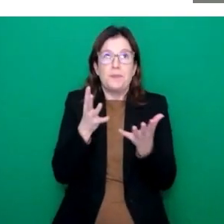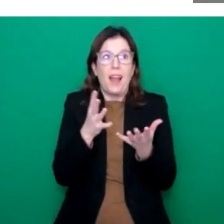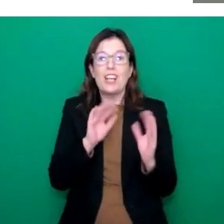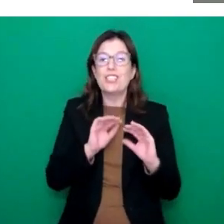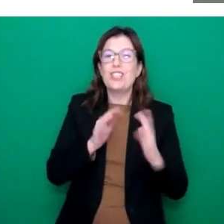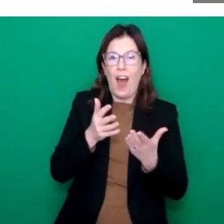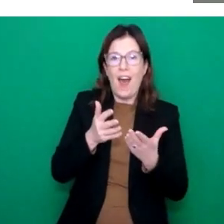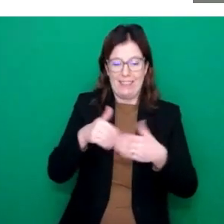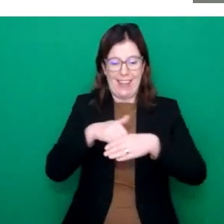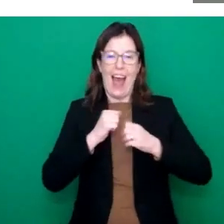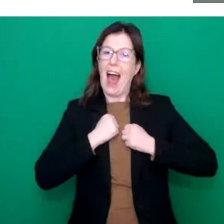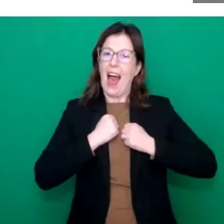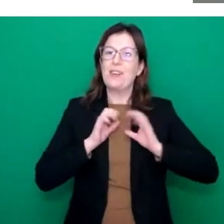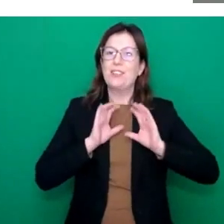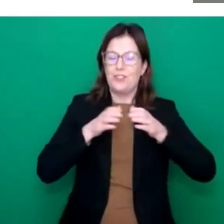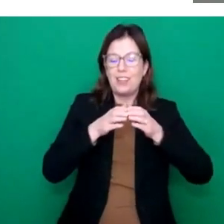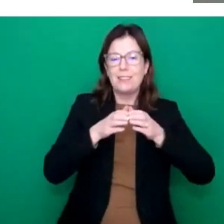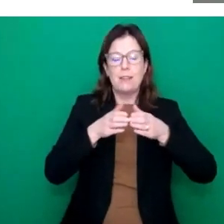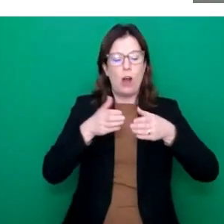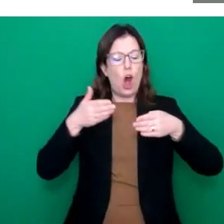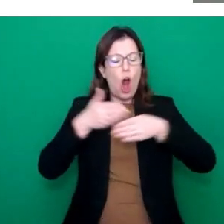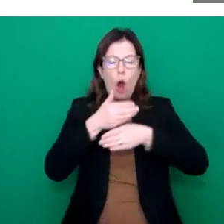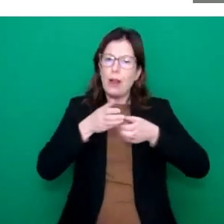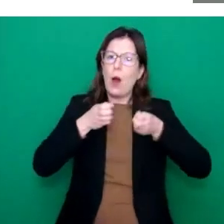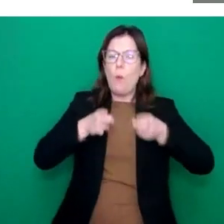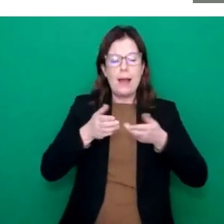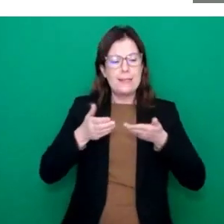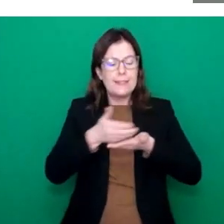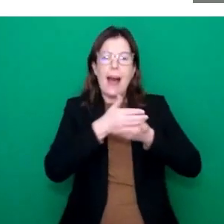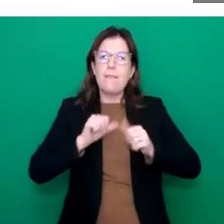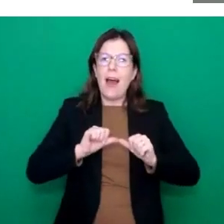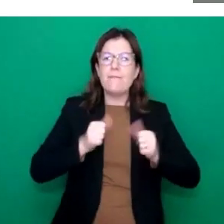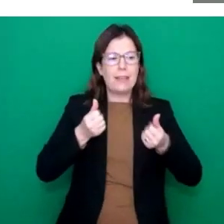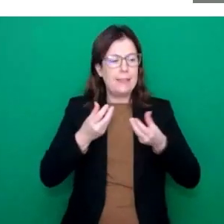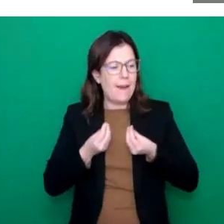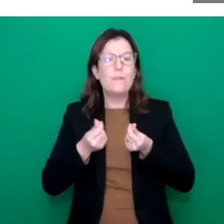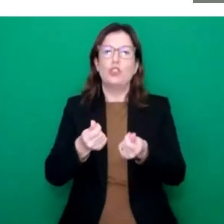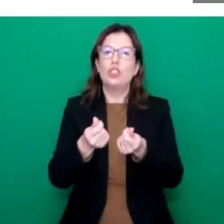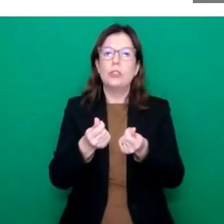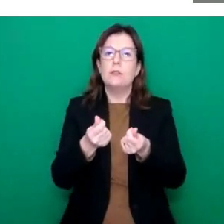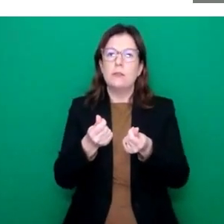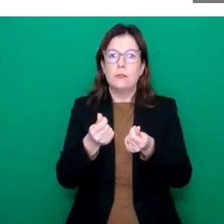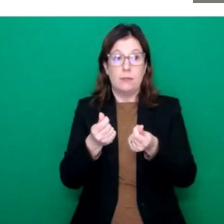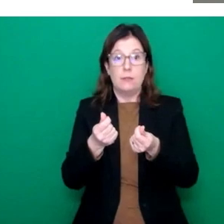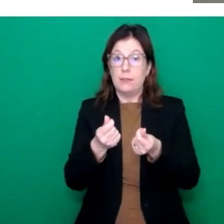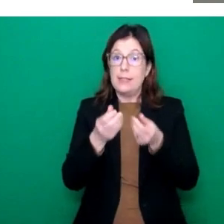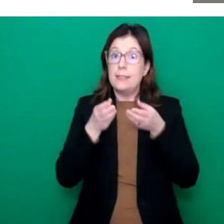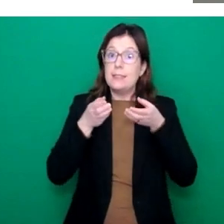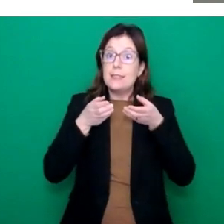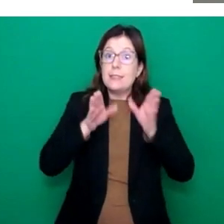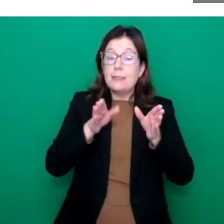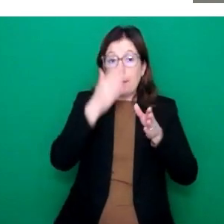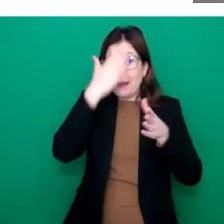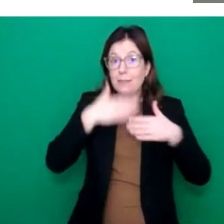services within our trust operate in a safe, effective and efficient way as part of a whole system of mental